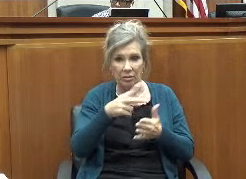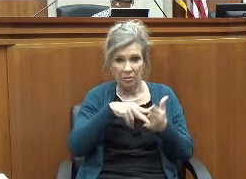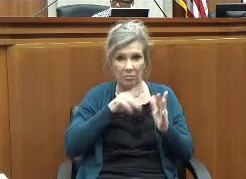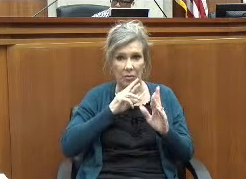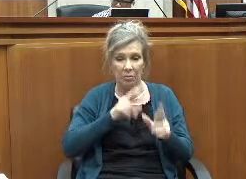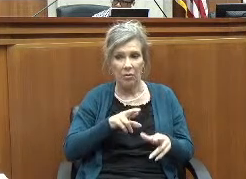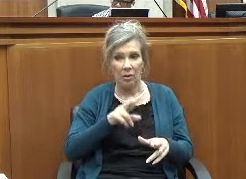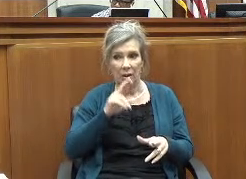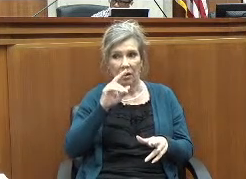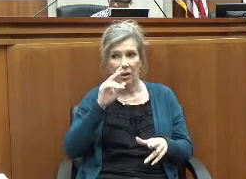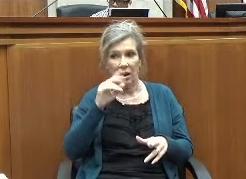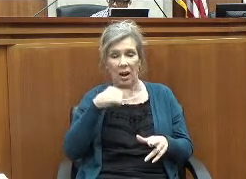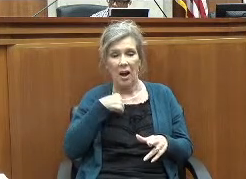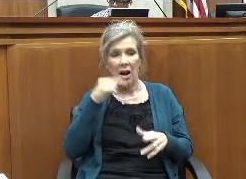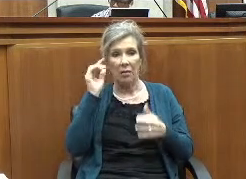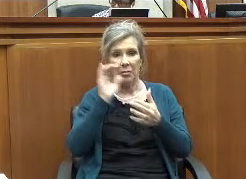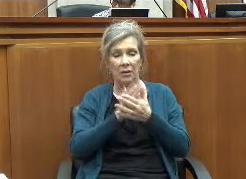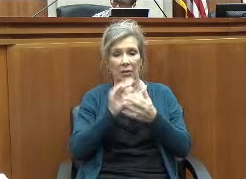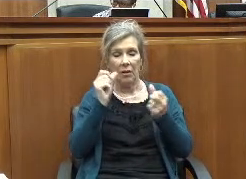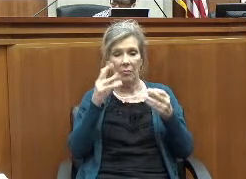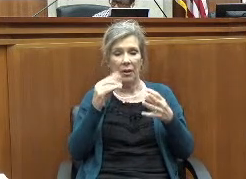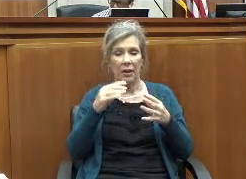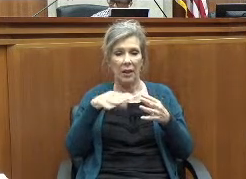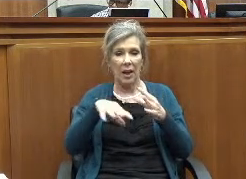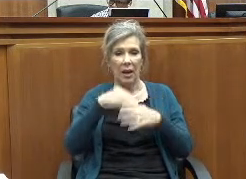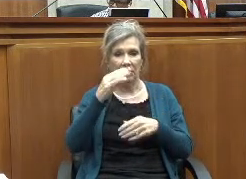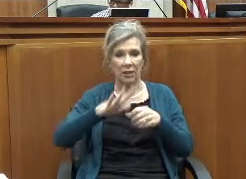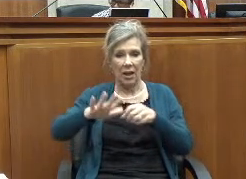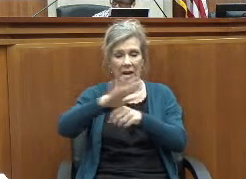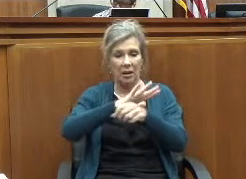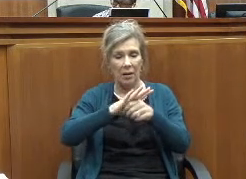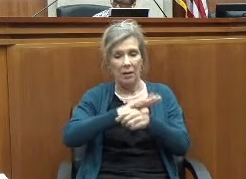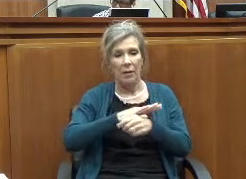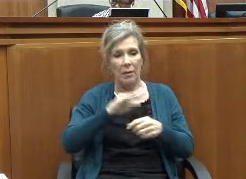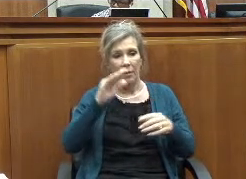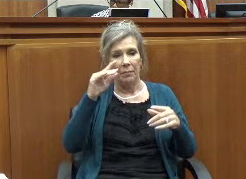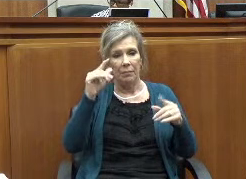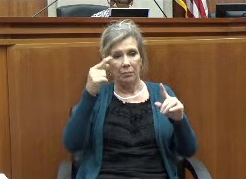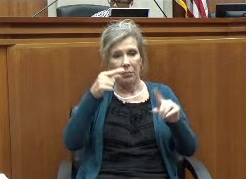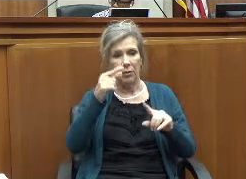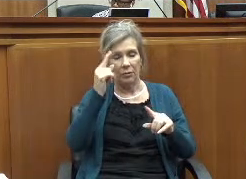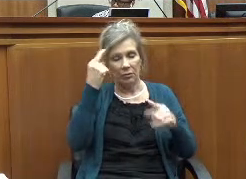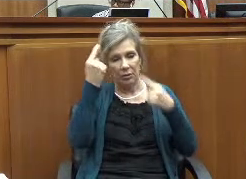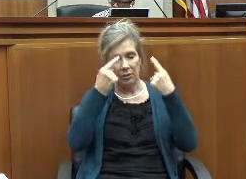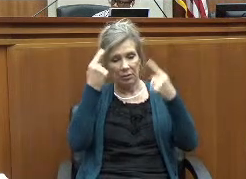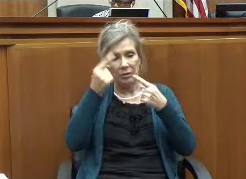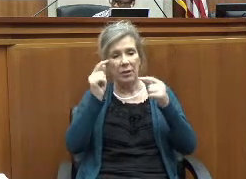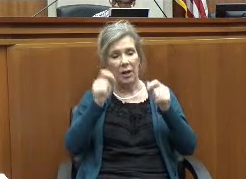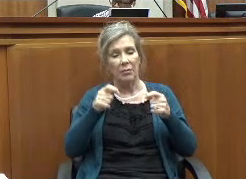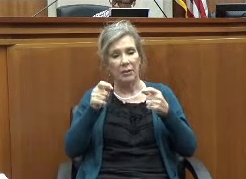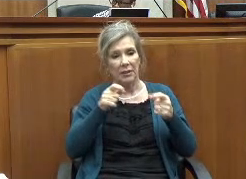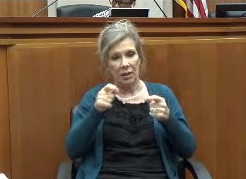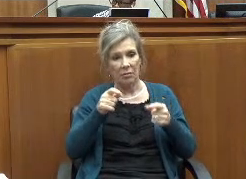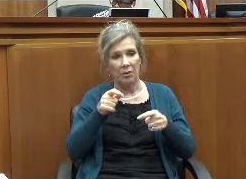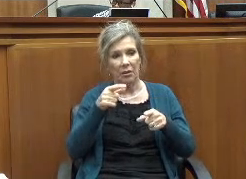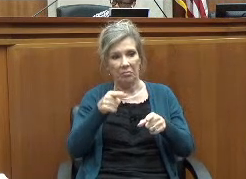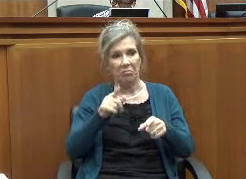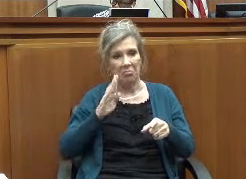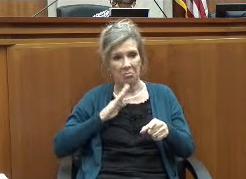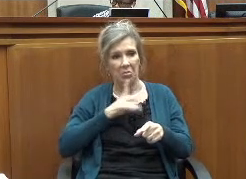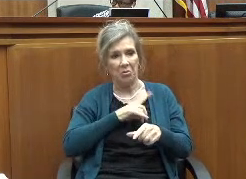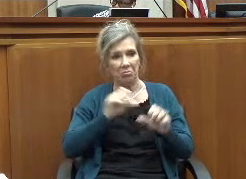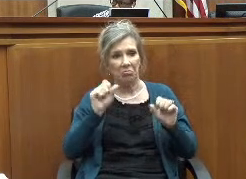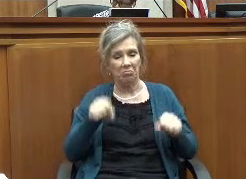believe that many of the outlined matters of consideration for legislative consideration could be dealt with by this board, right? It is